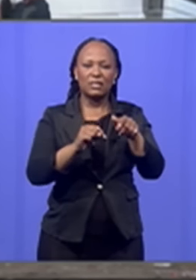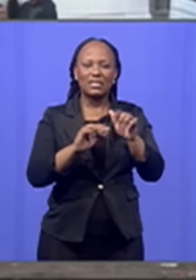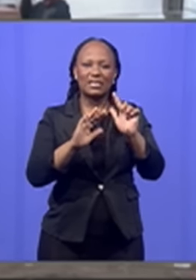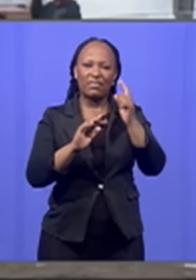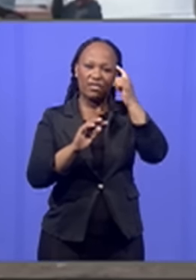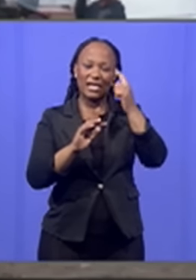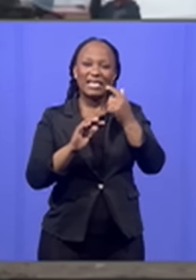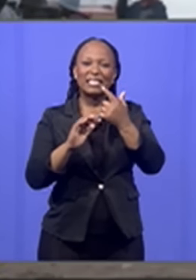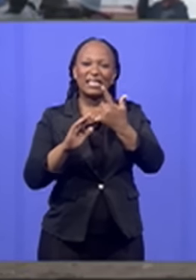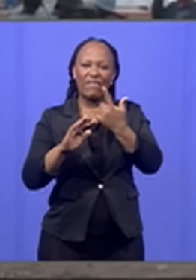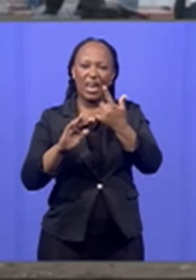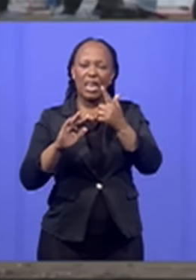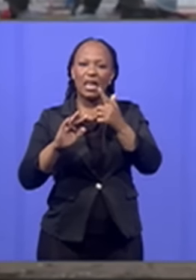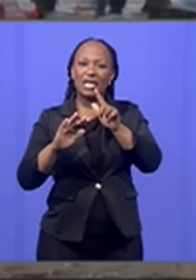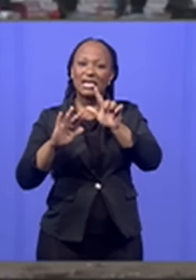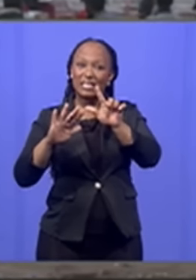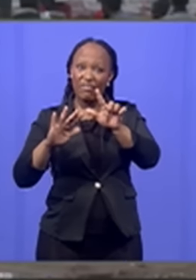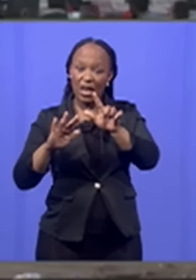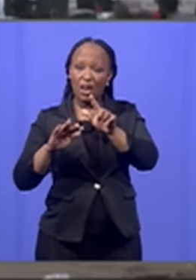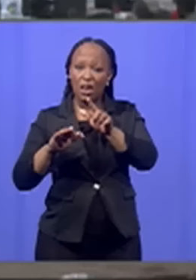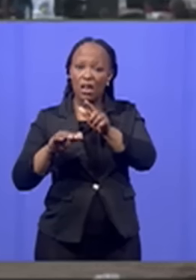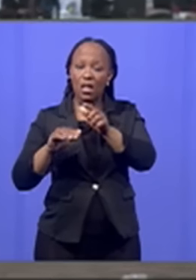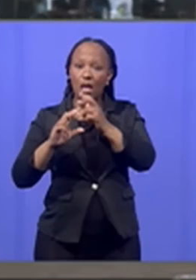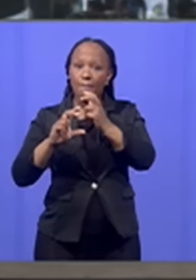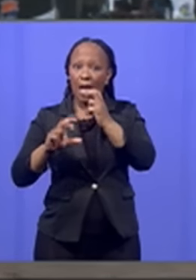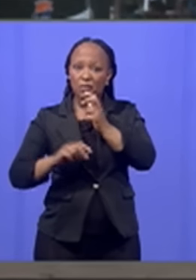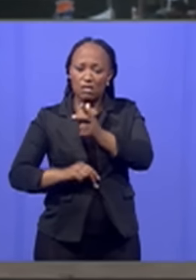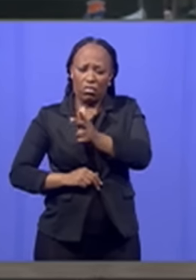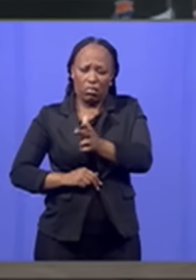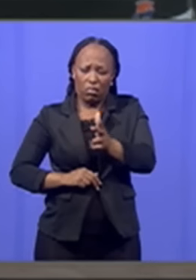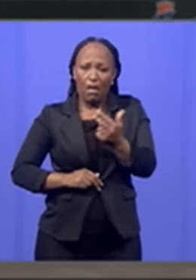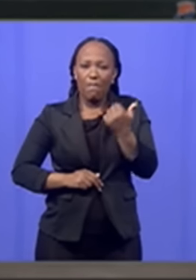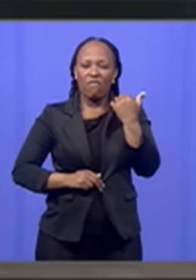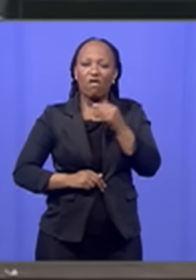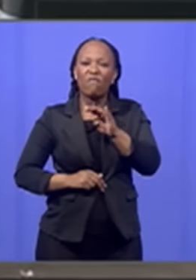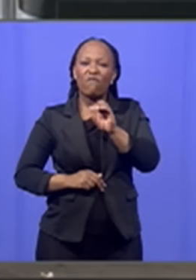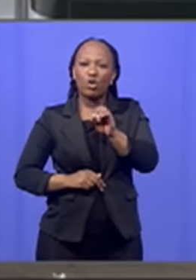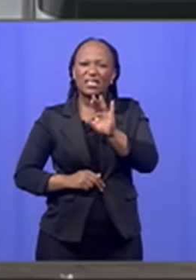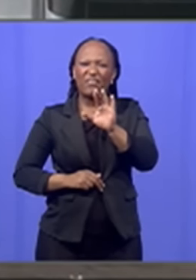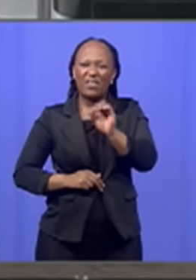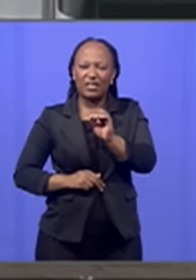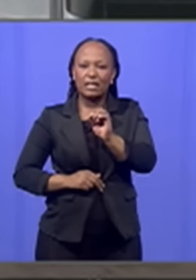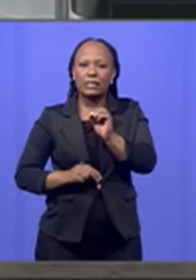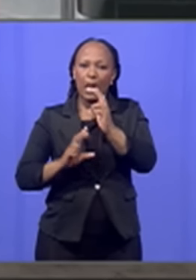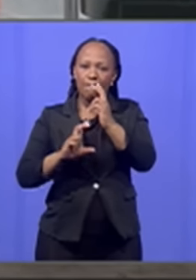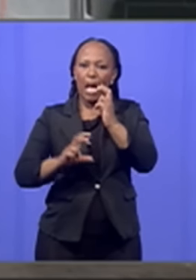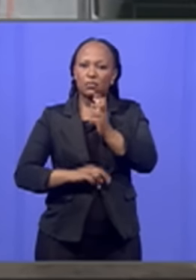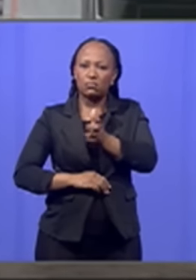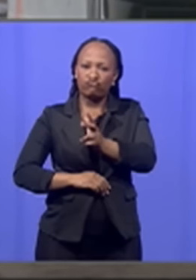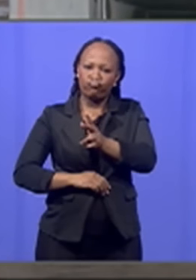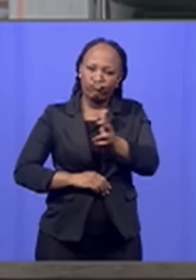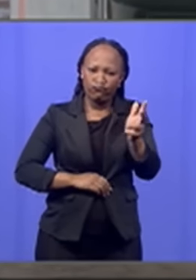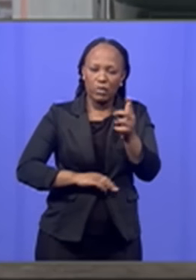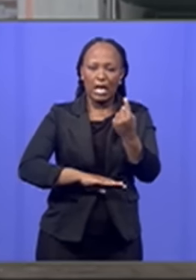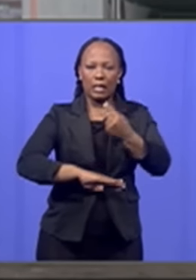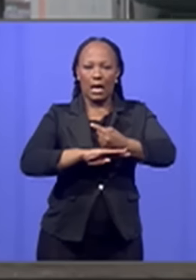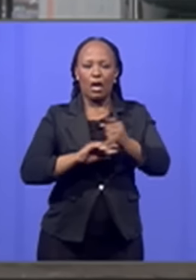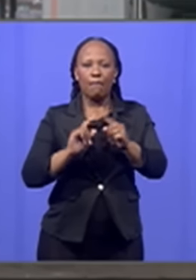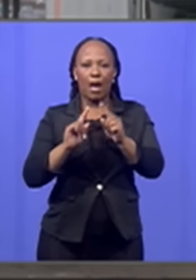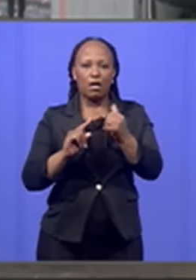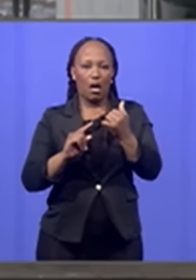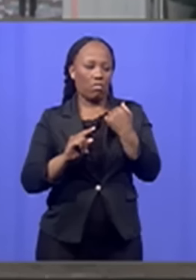no e ta di-bus tše di ka nang 40-50 ka letšatši o ta kuša re embela batho ba bantši mara mola bekeng e thomang